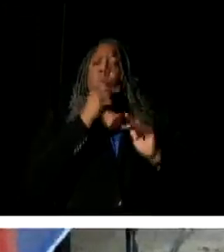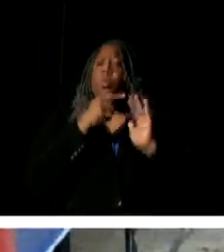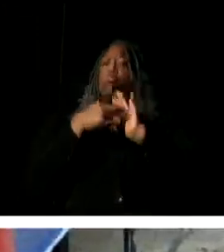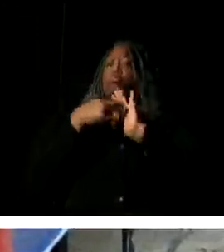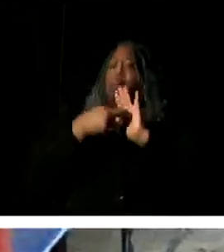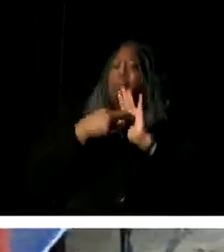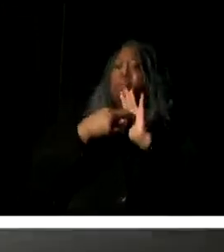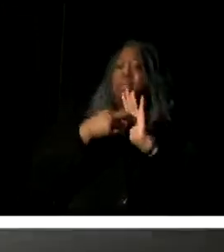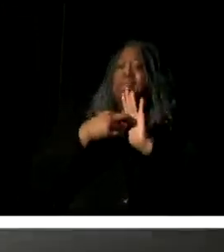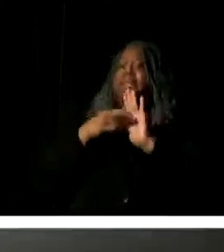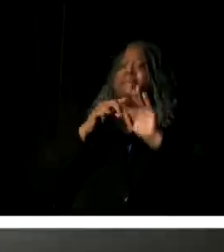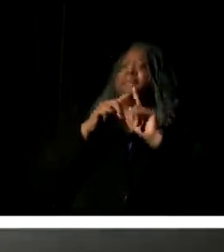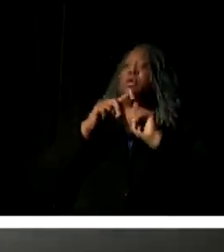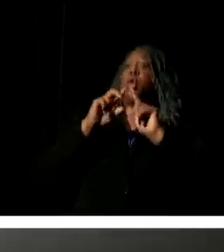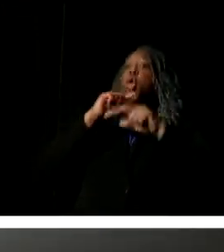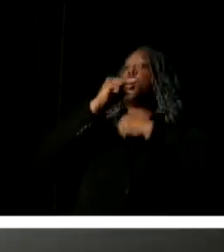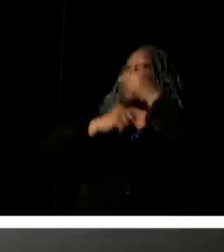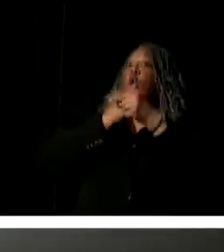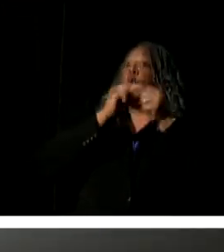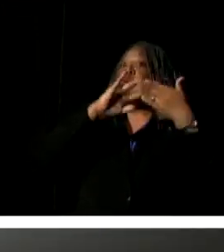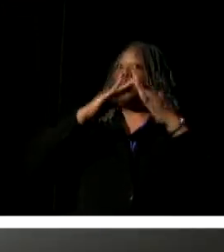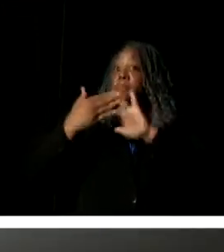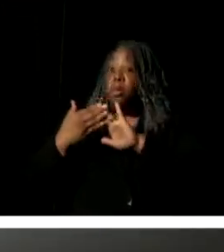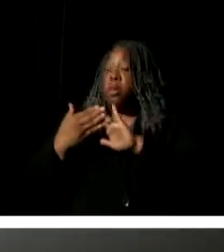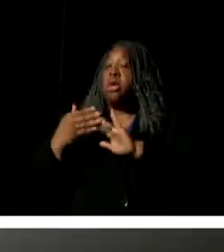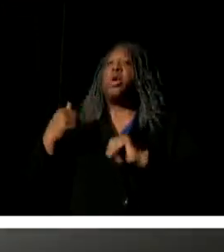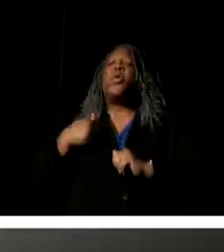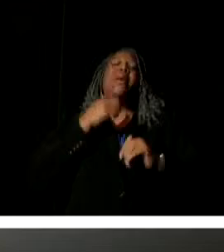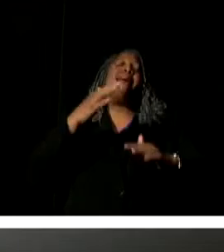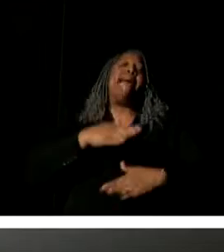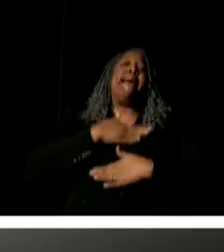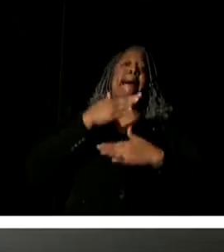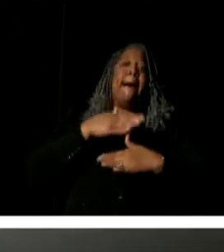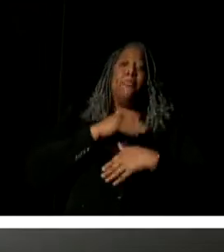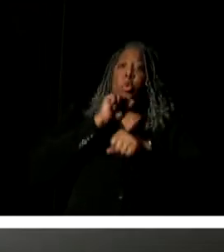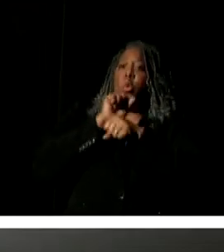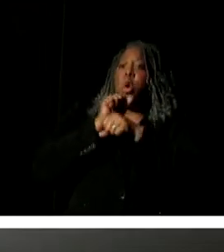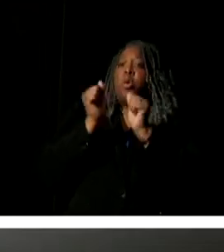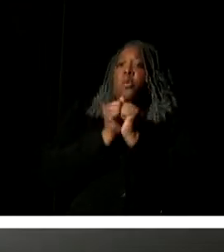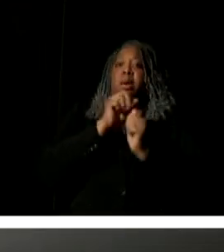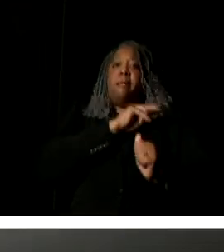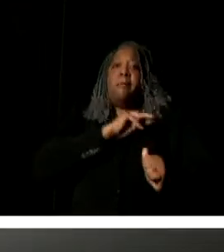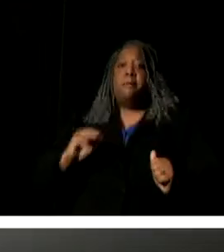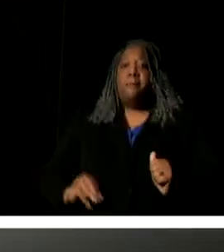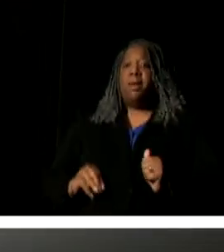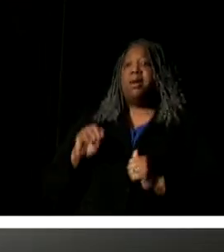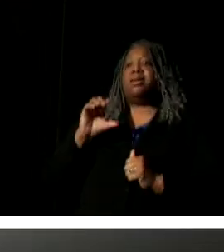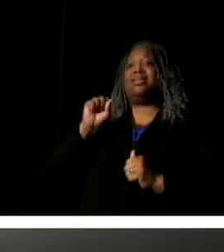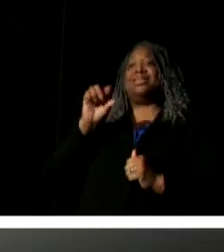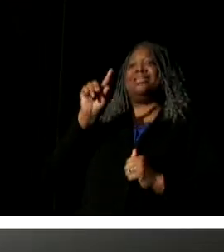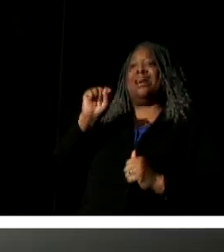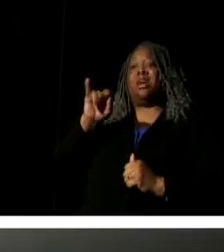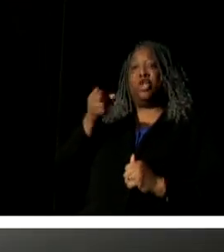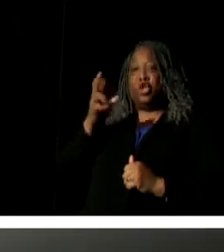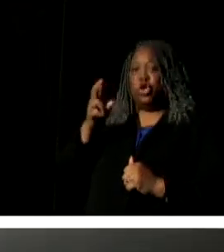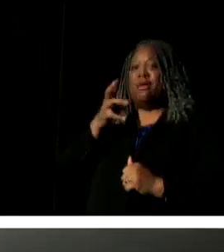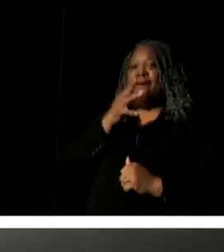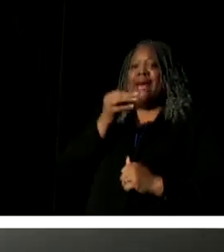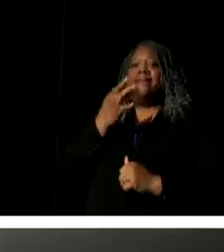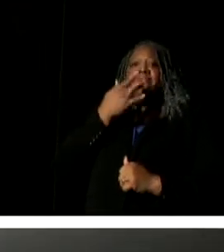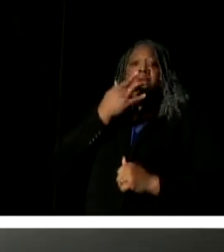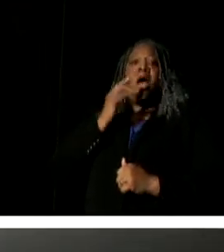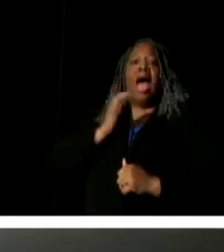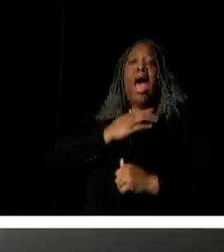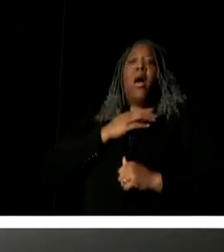the global majority. On the Mexican Consulate, we are happy to work with Mayor Scott Jr. in favor of our